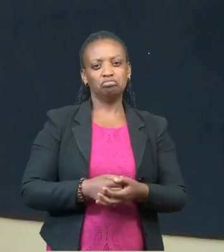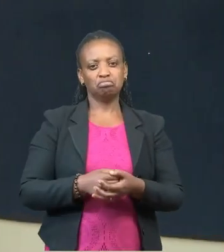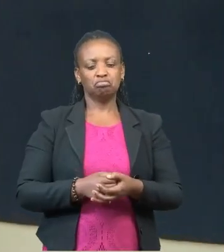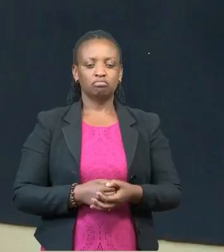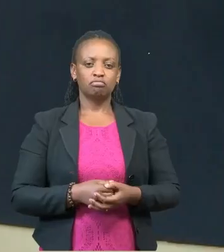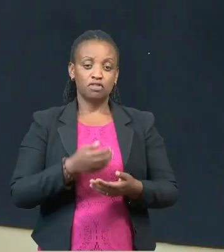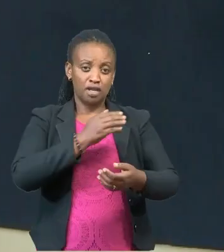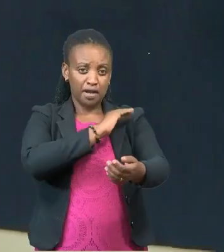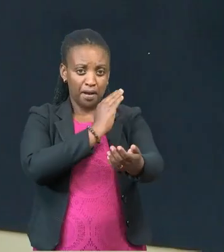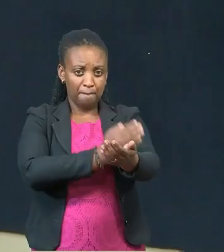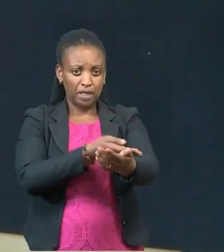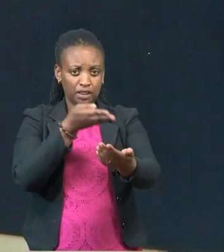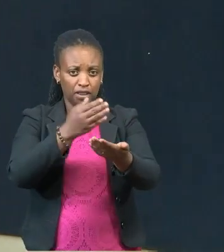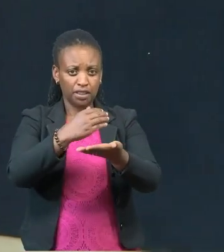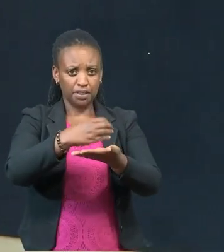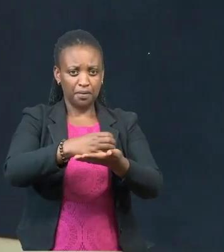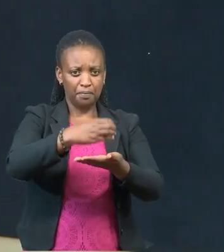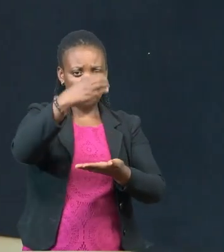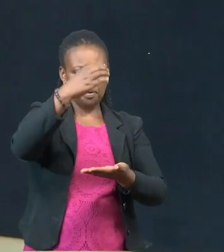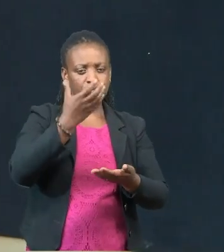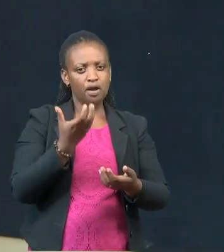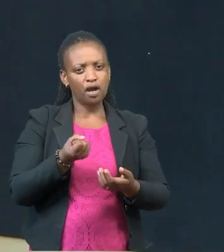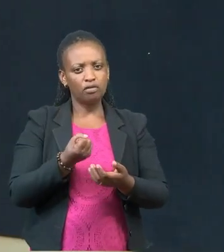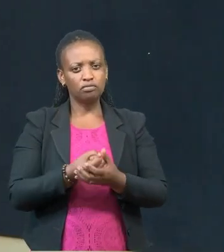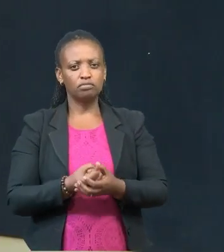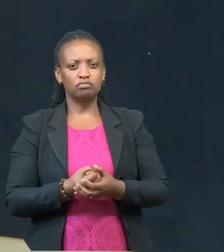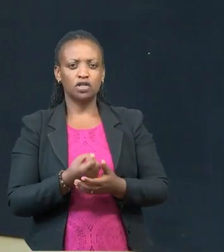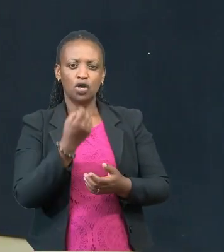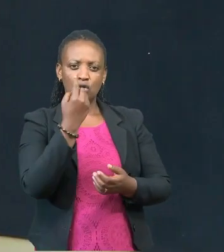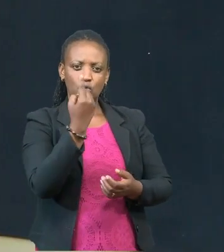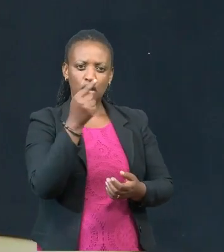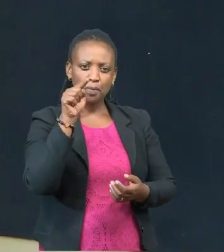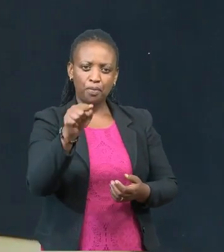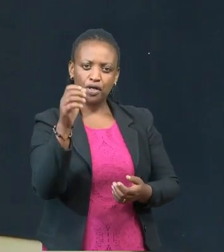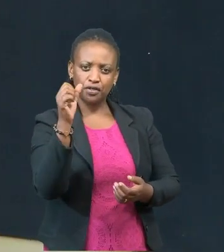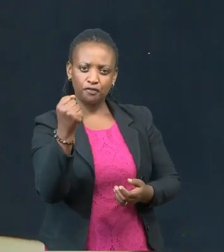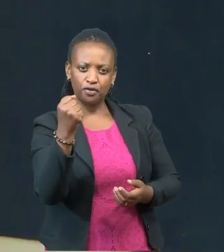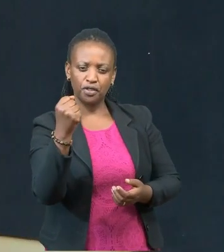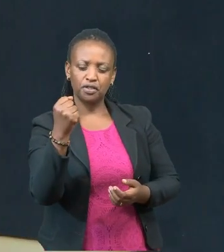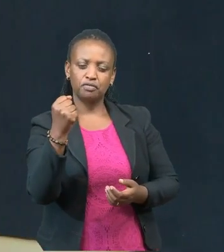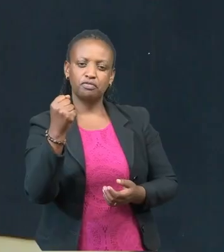The capacity of this bottle is